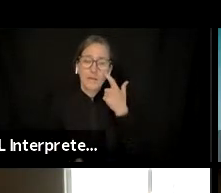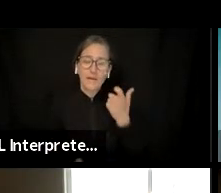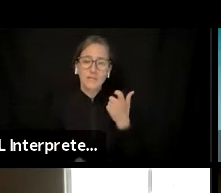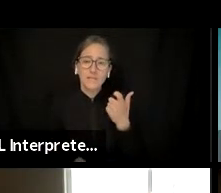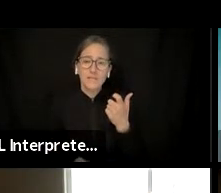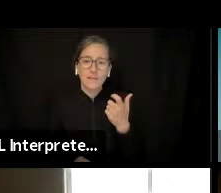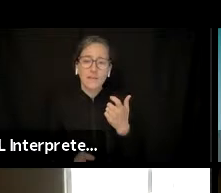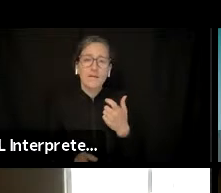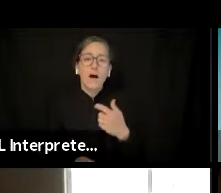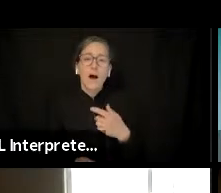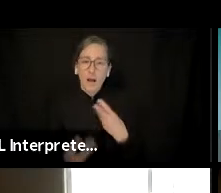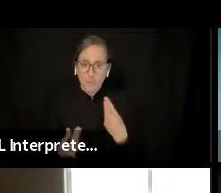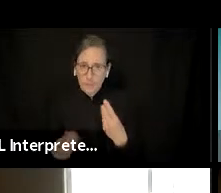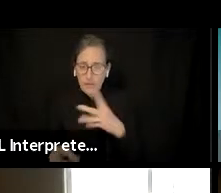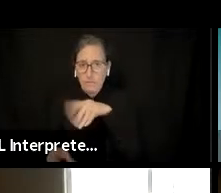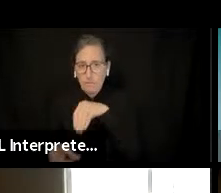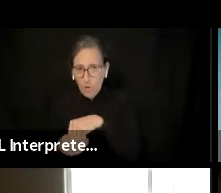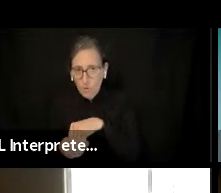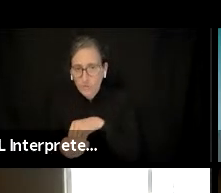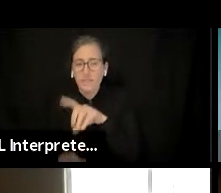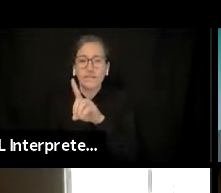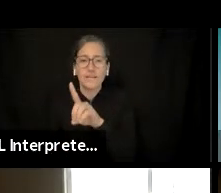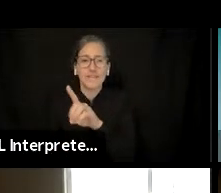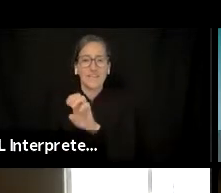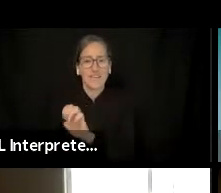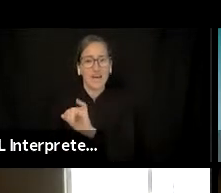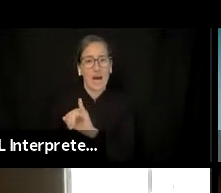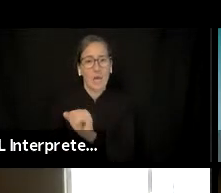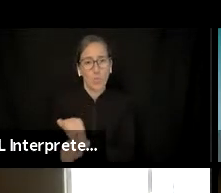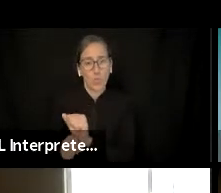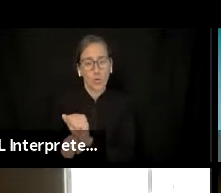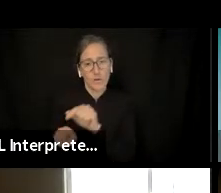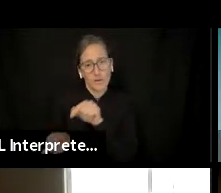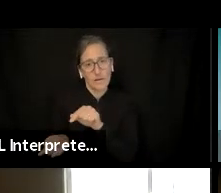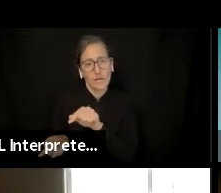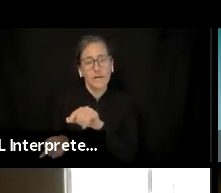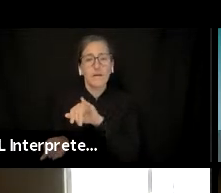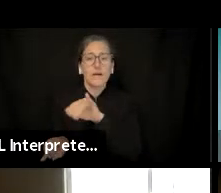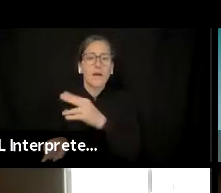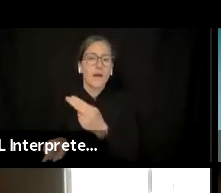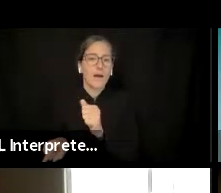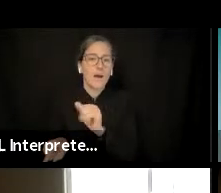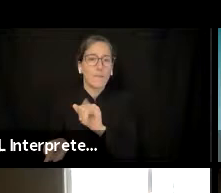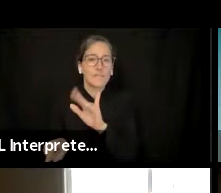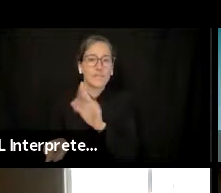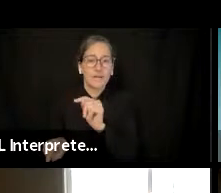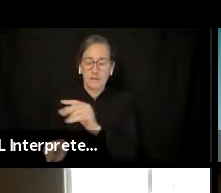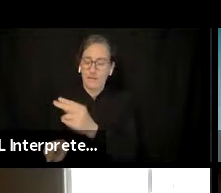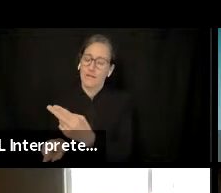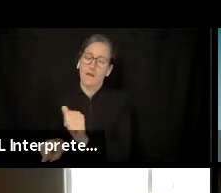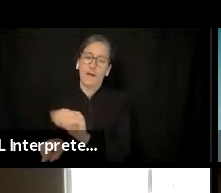work at Habitat, and it's just so important. My pronouns are she, her.